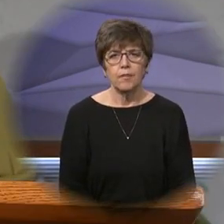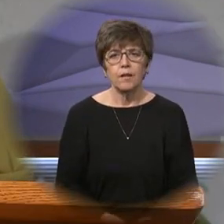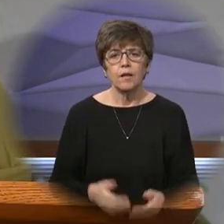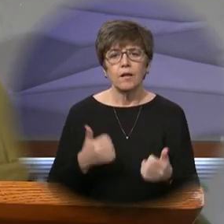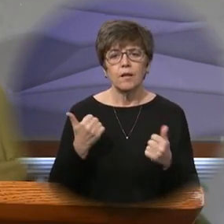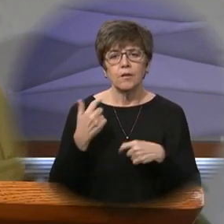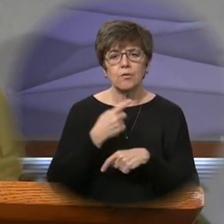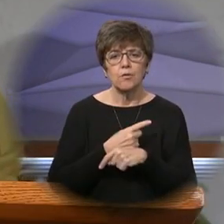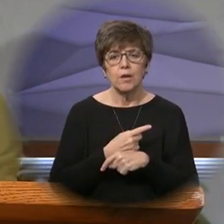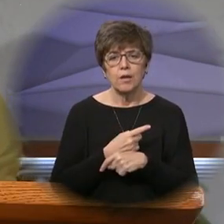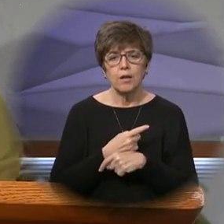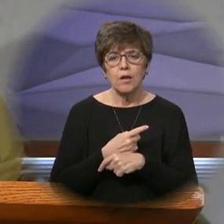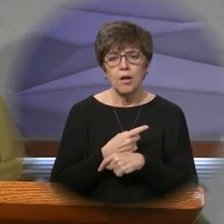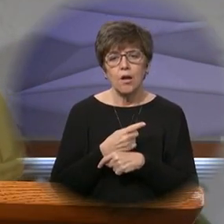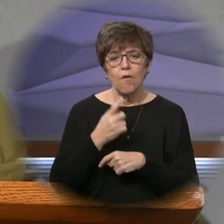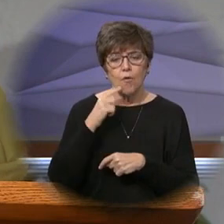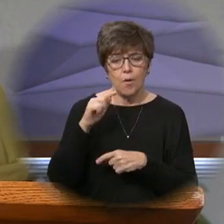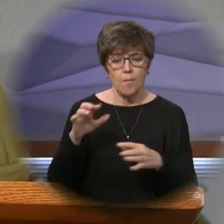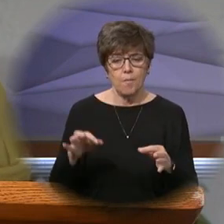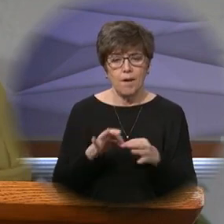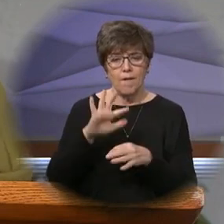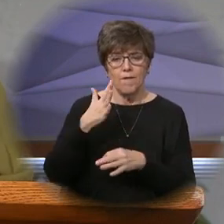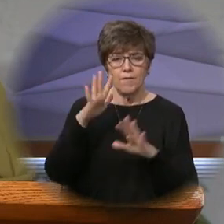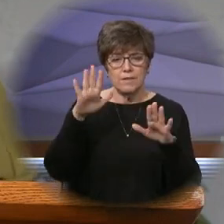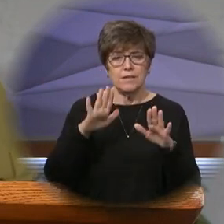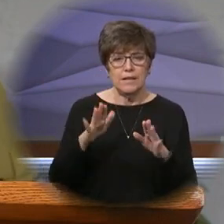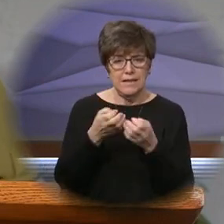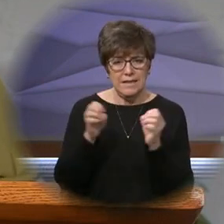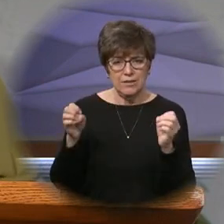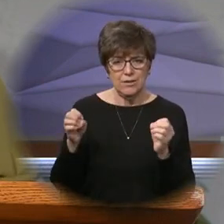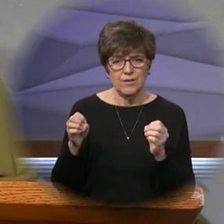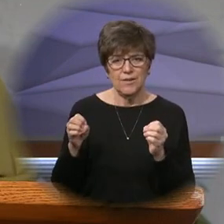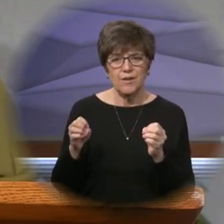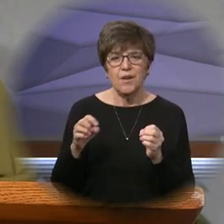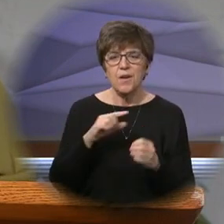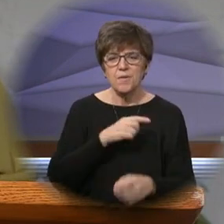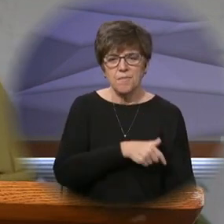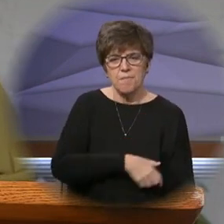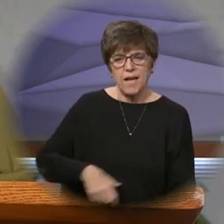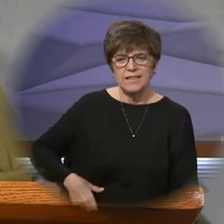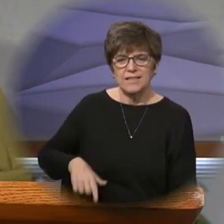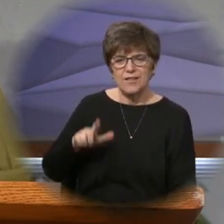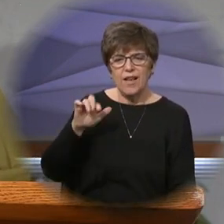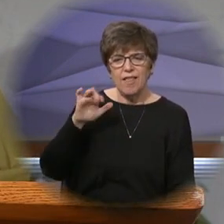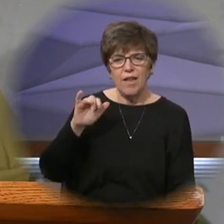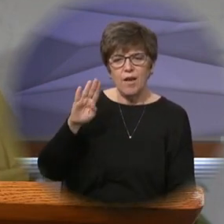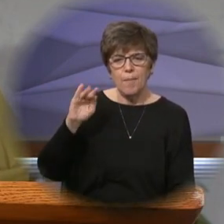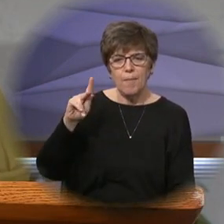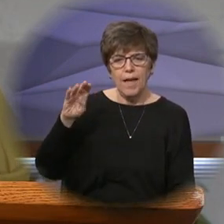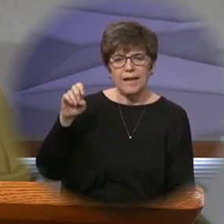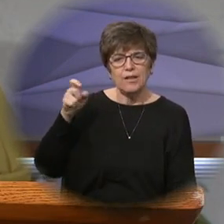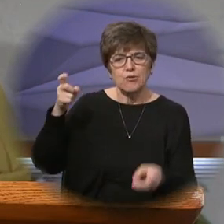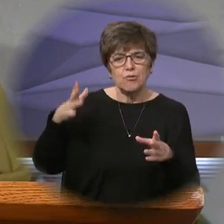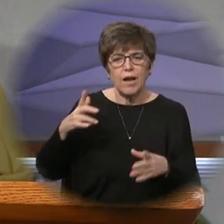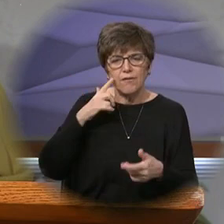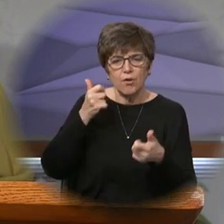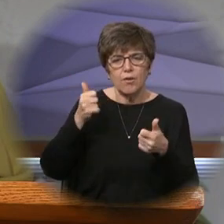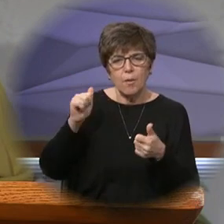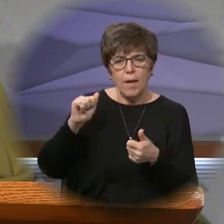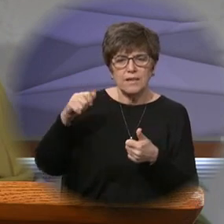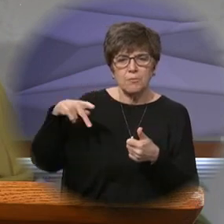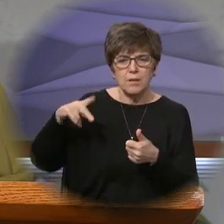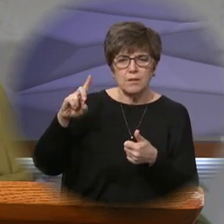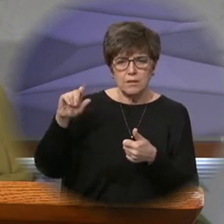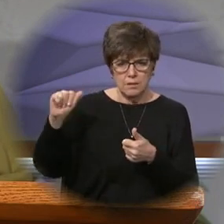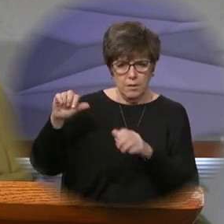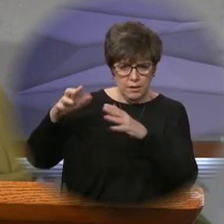Leading us this morning as the presider of the fifth Sunday of Easter was Monsignor Larry Bakke, the director of the Apostolate for